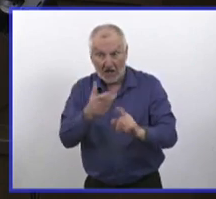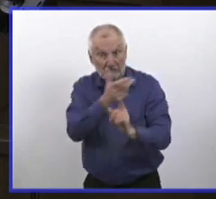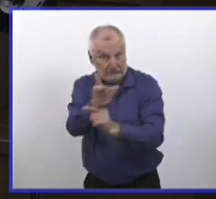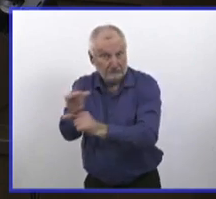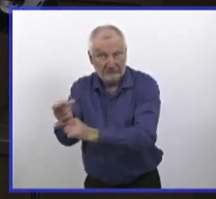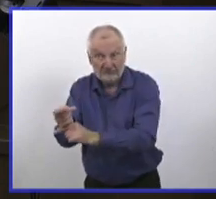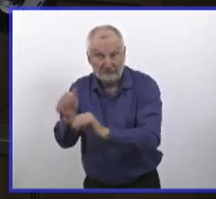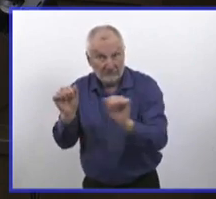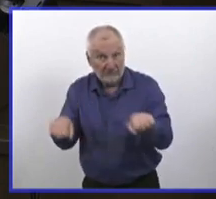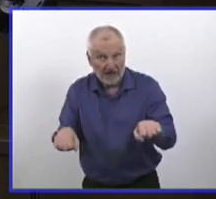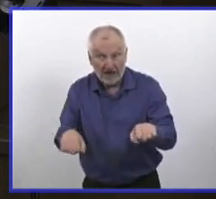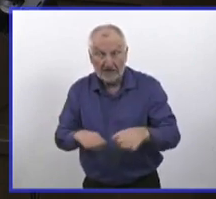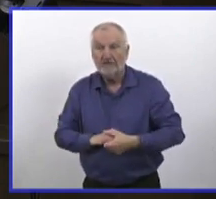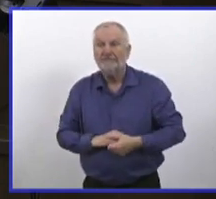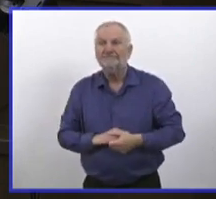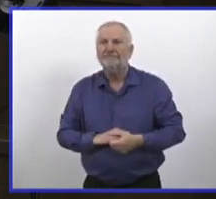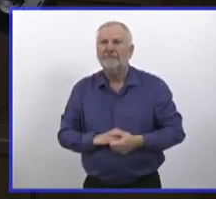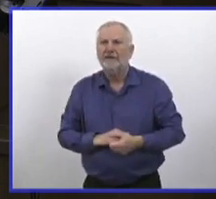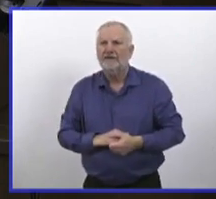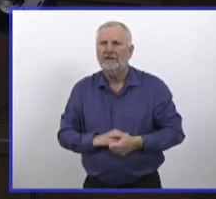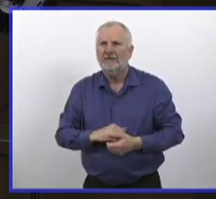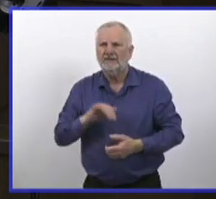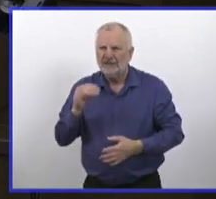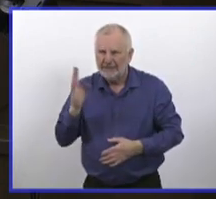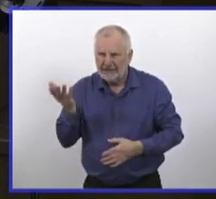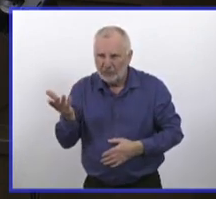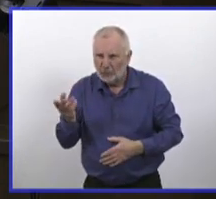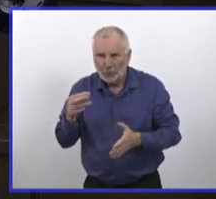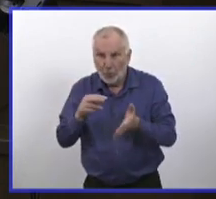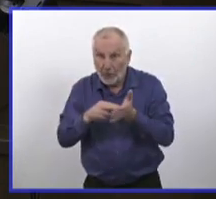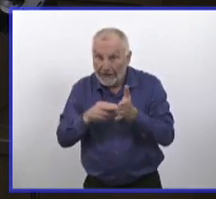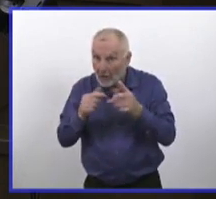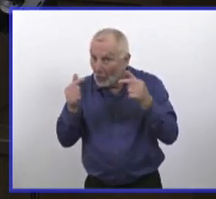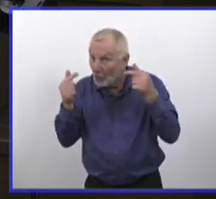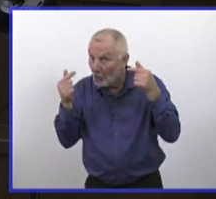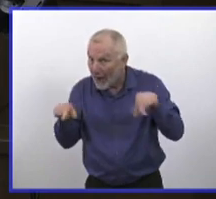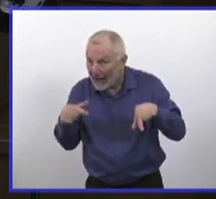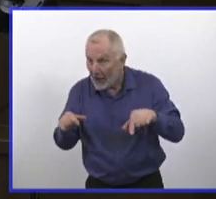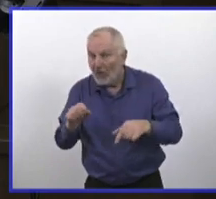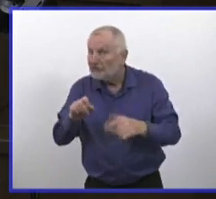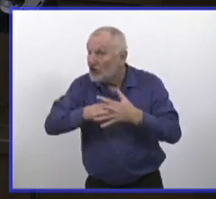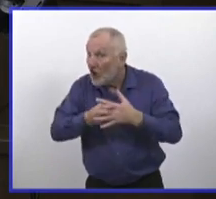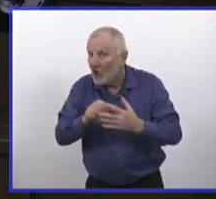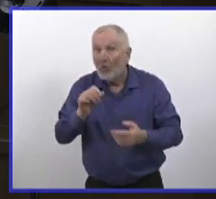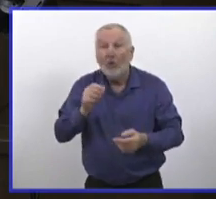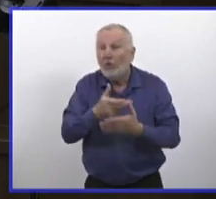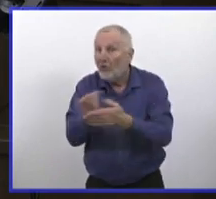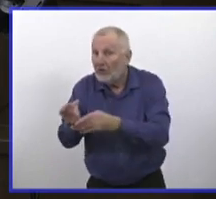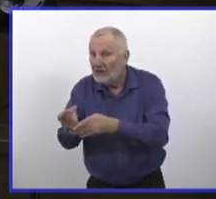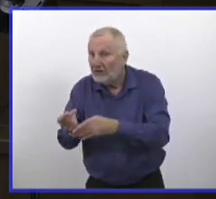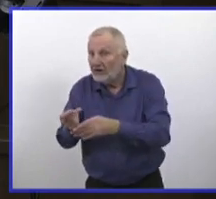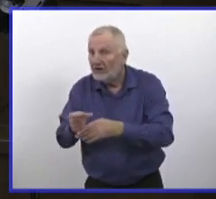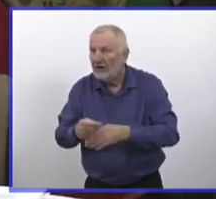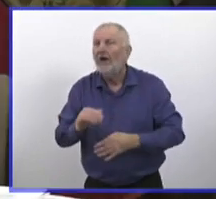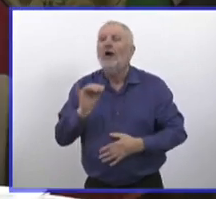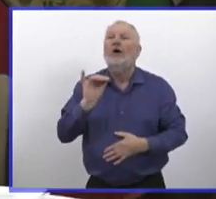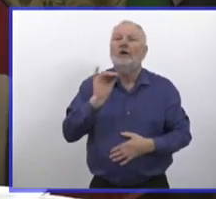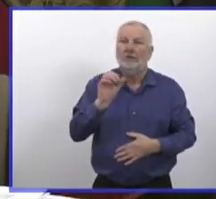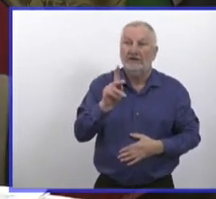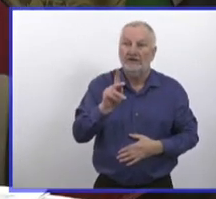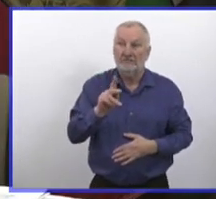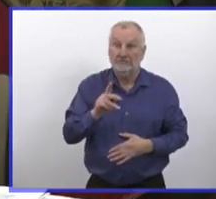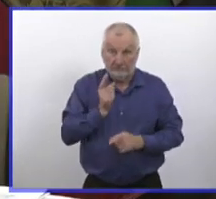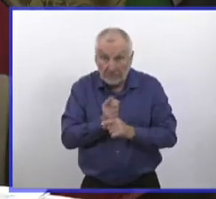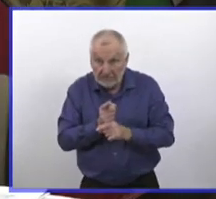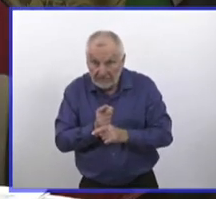Thanks, Matthew. I think the question was when they will be allowed to administer vaccines to people. That's the question that